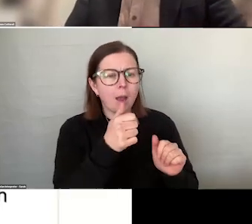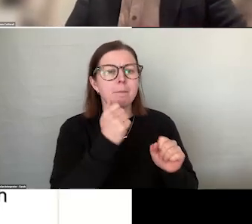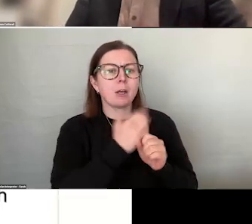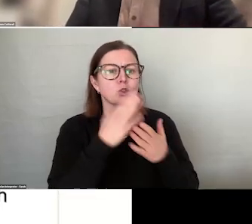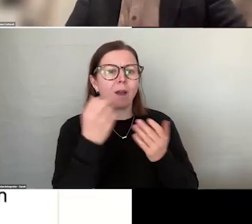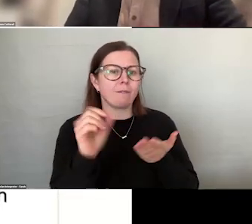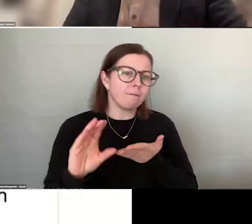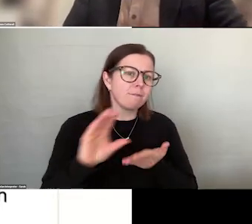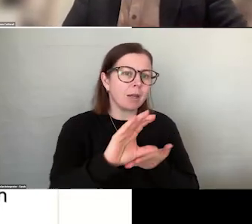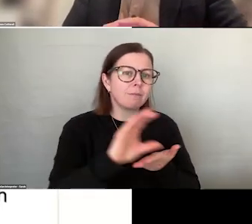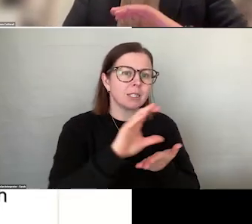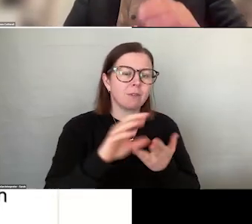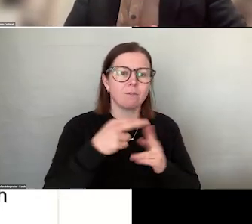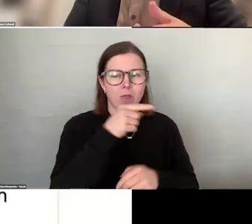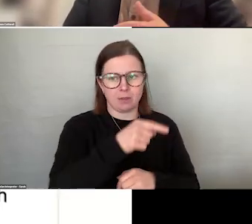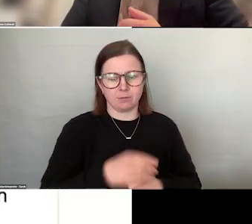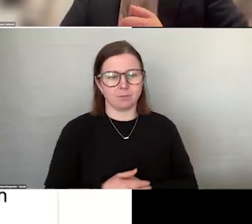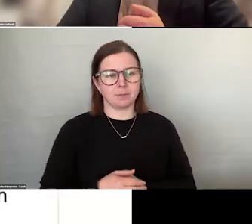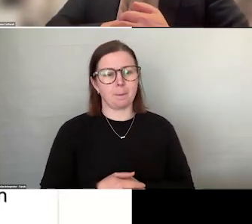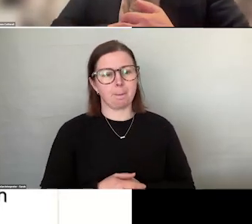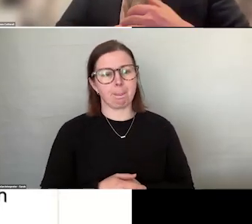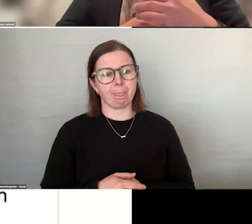available. And then finally,